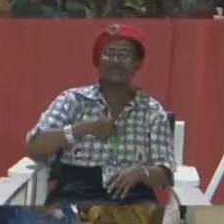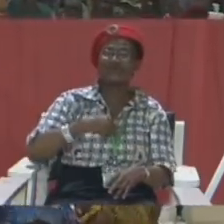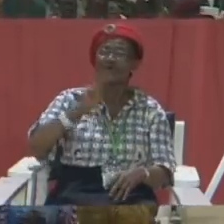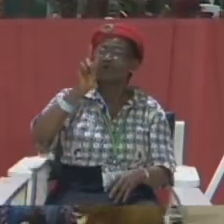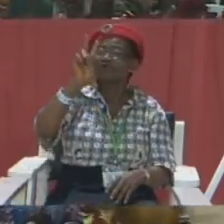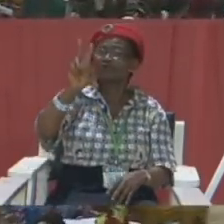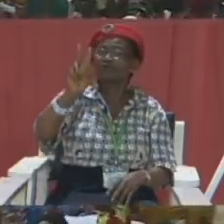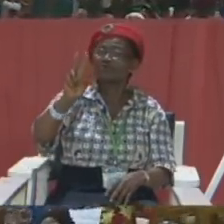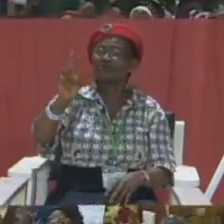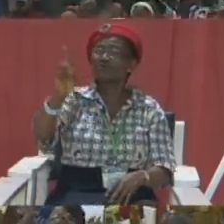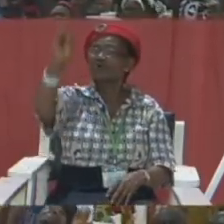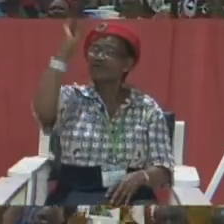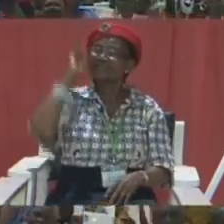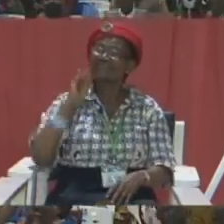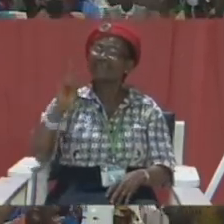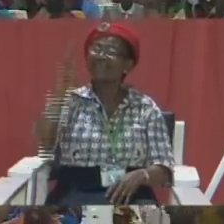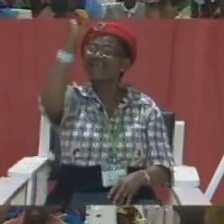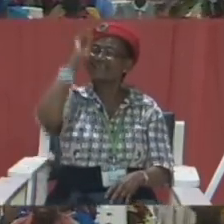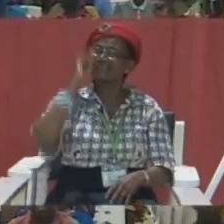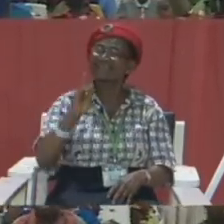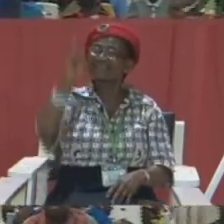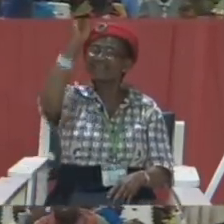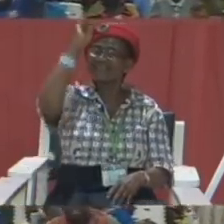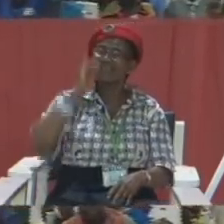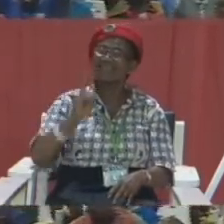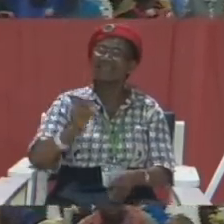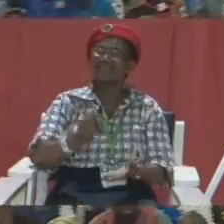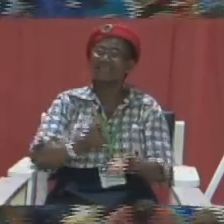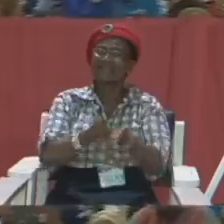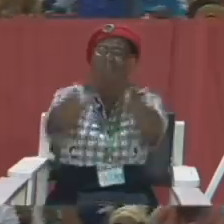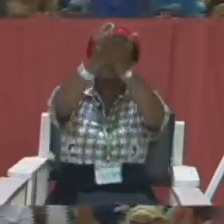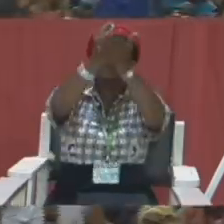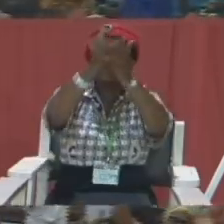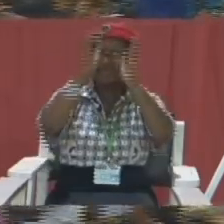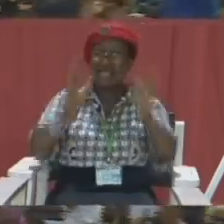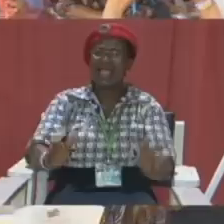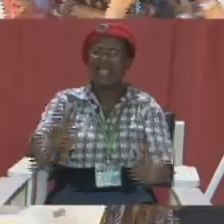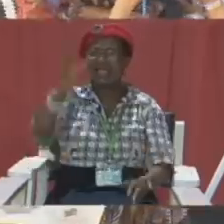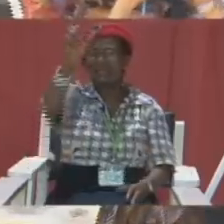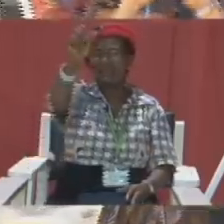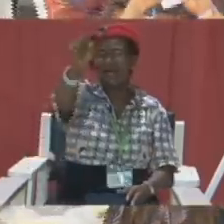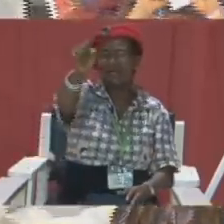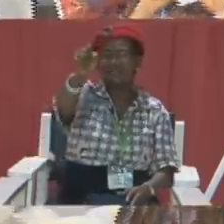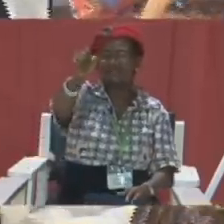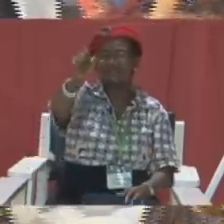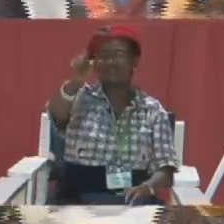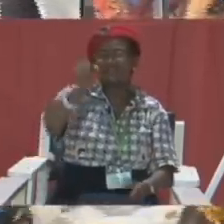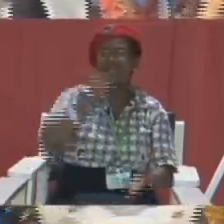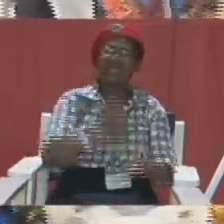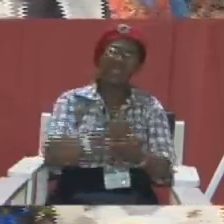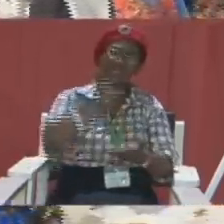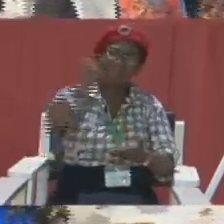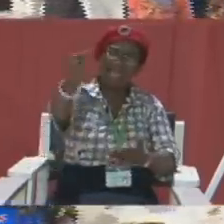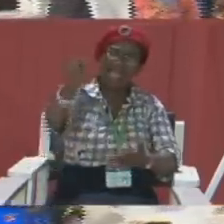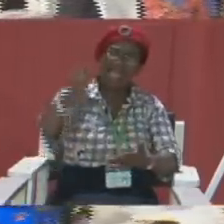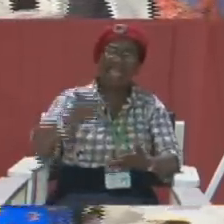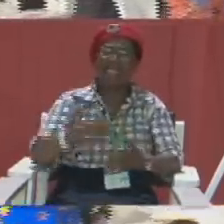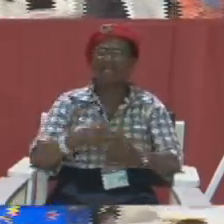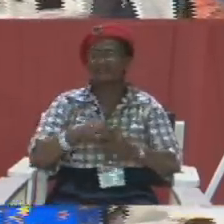The award, our maybe. So run your mother, lower. See you.